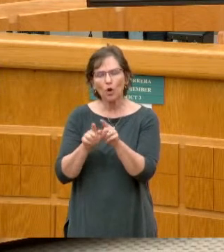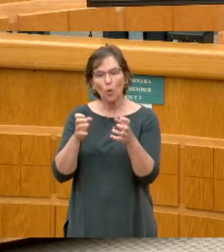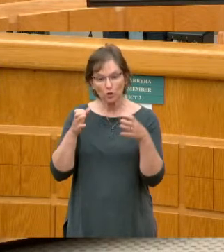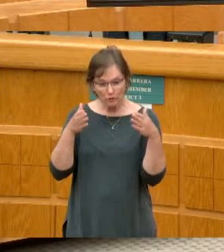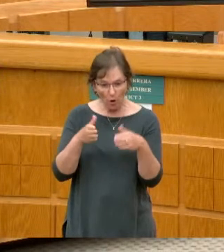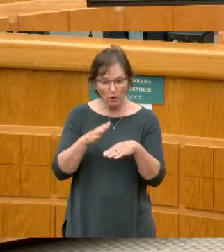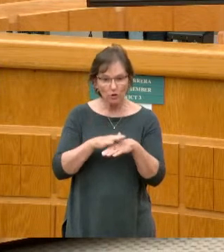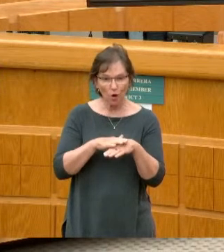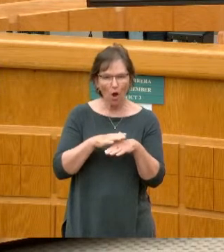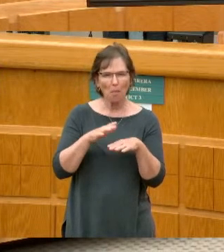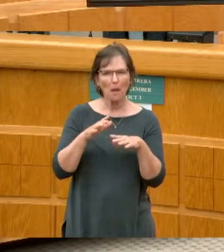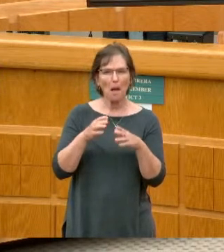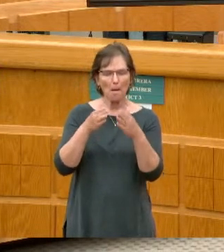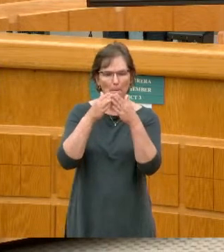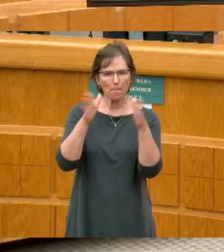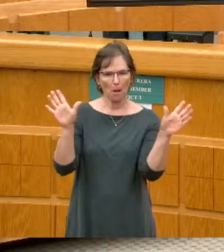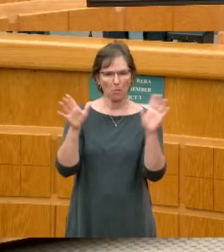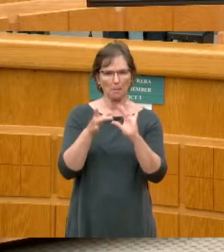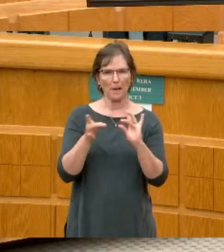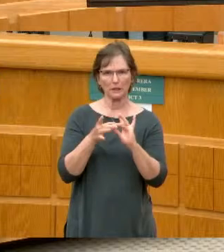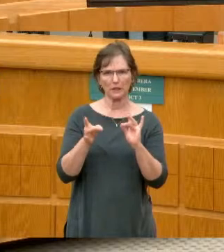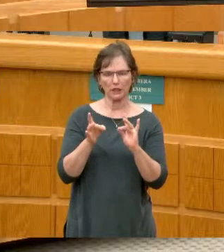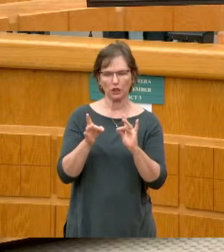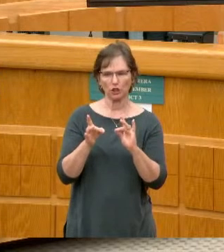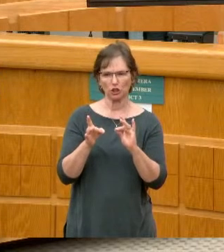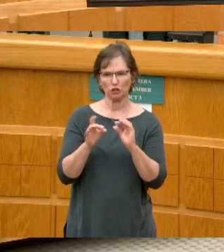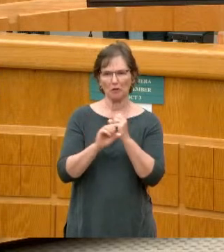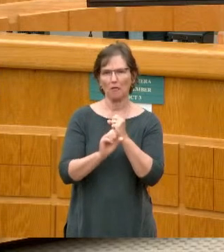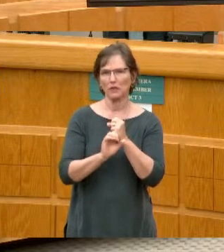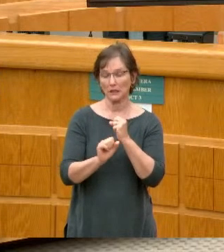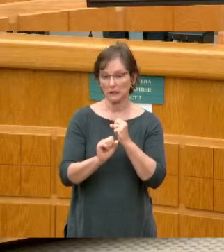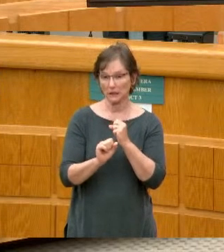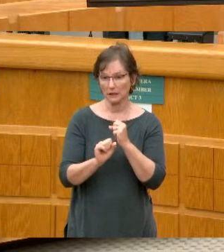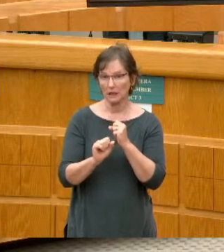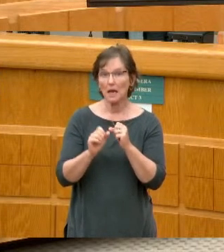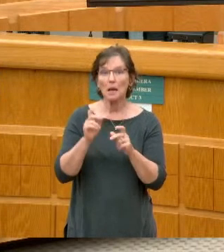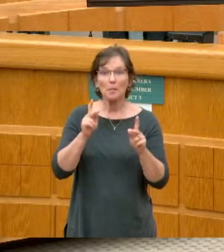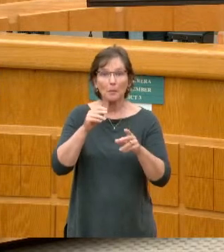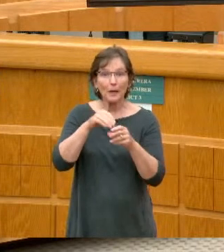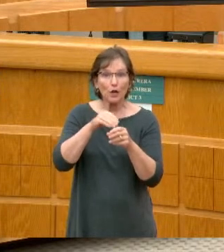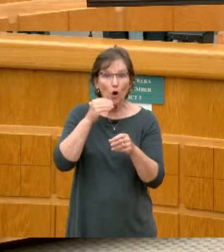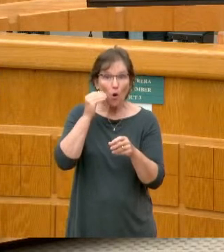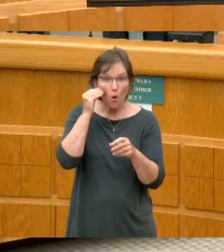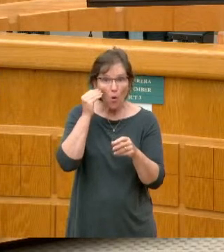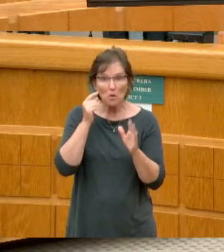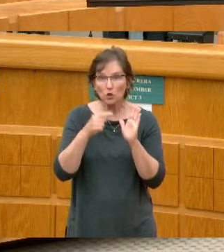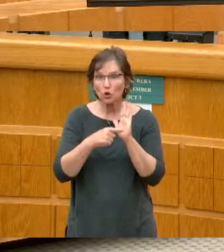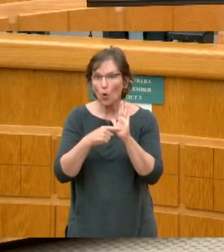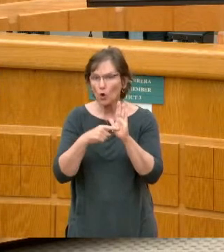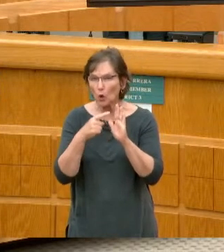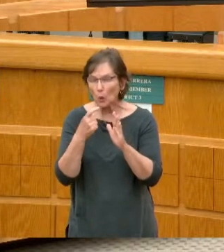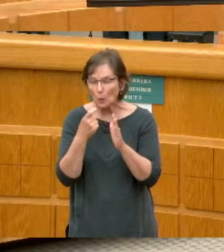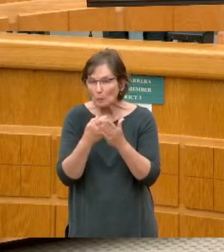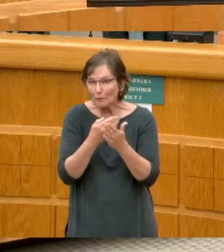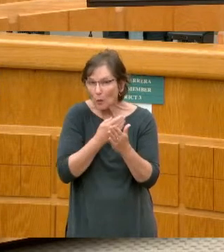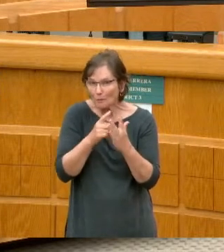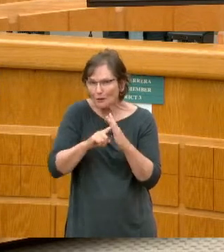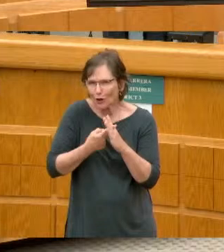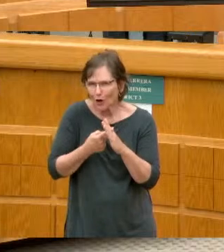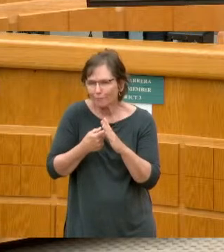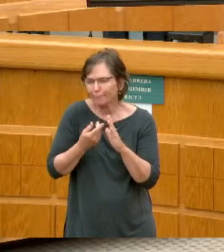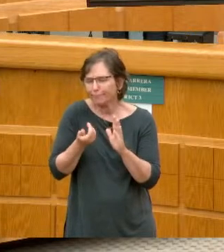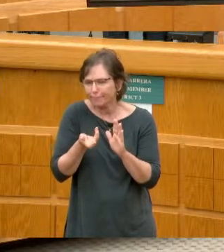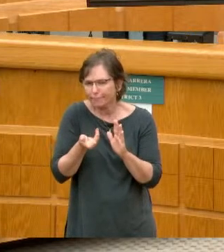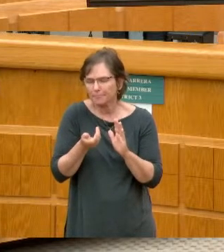very important news. I was really going to focus on mental health and COVID-19 response, which I'm still going to do. And